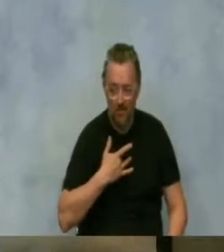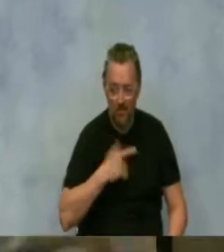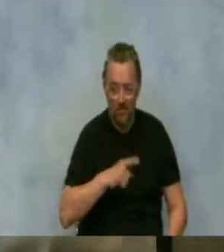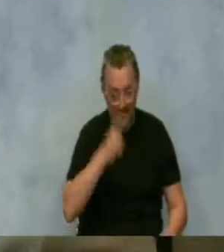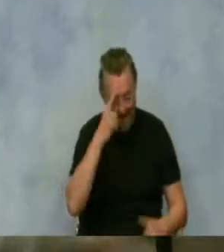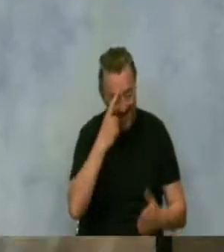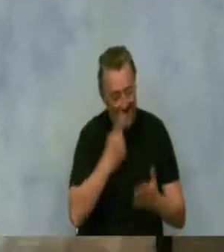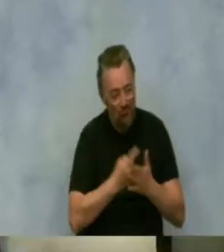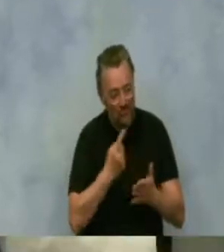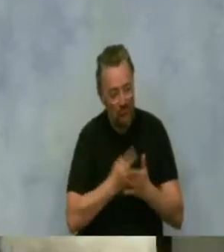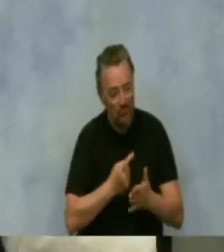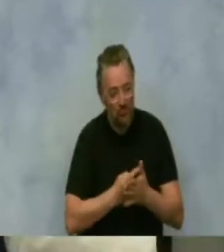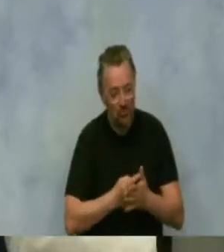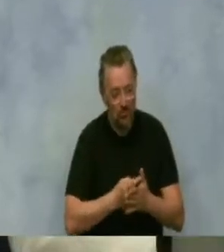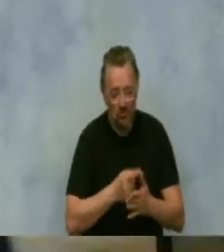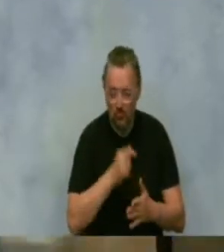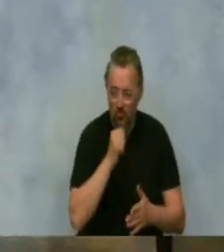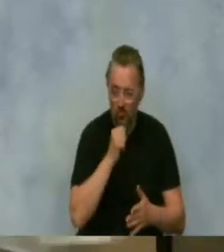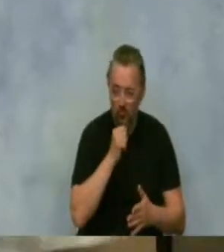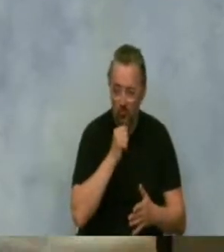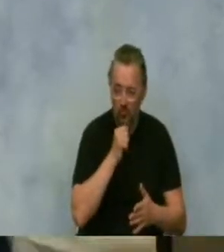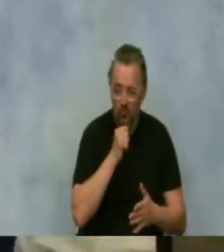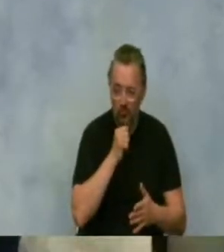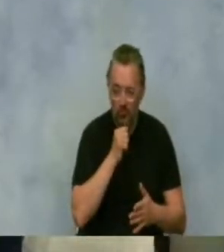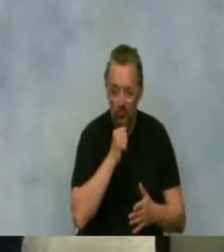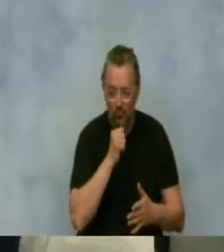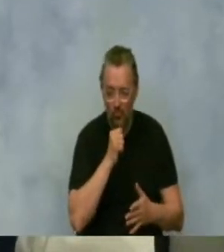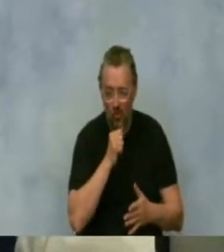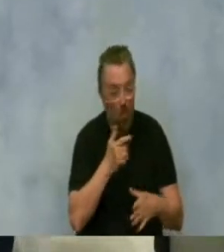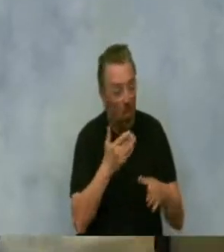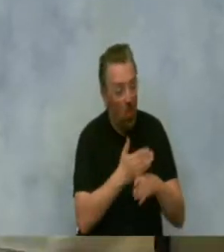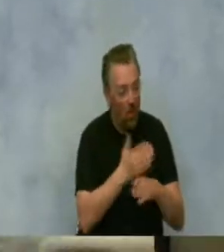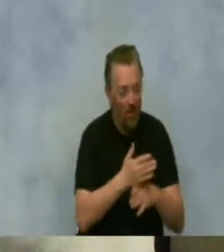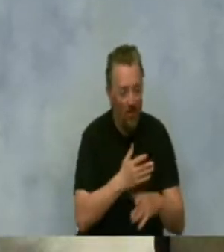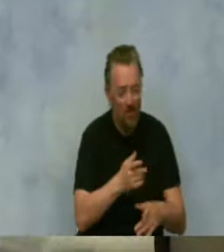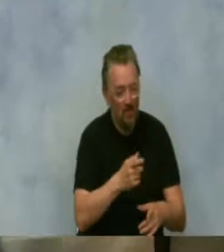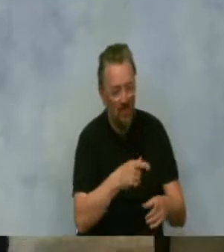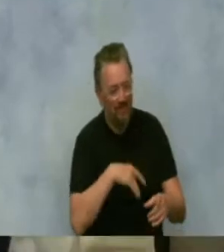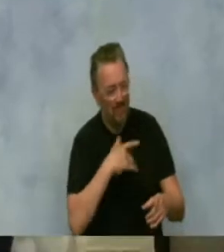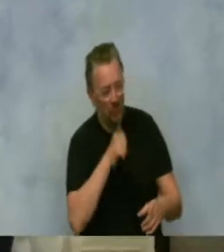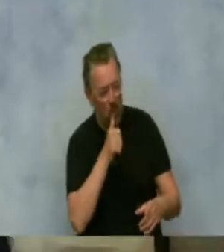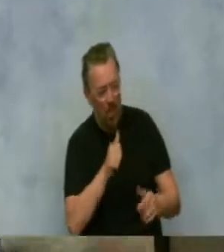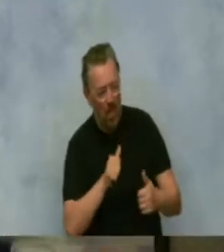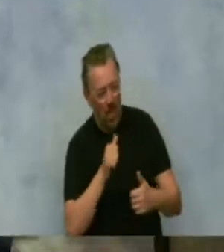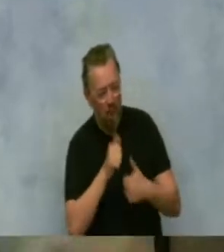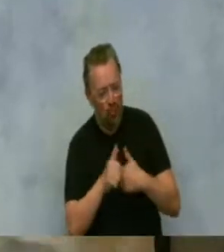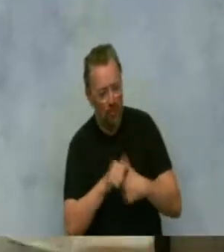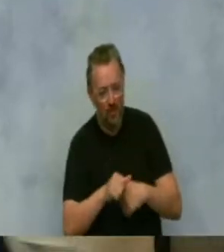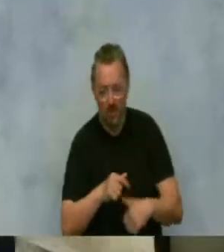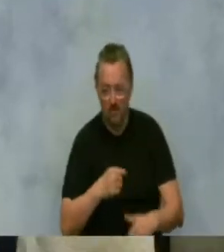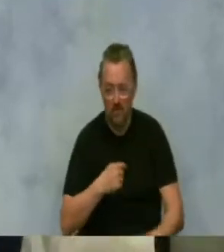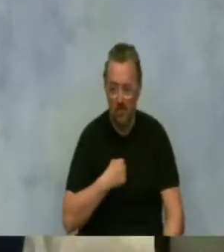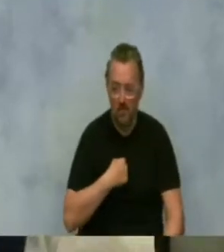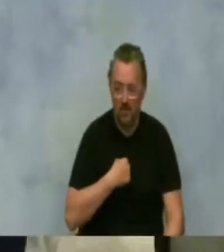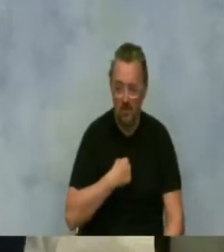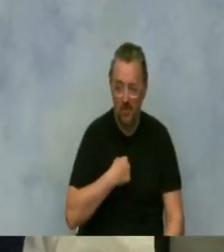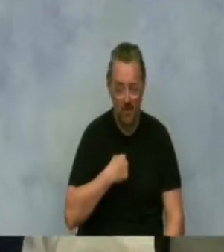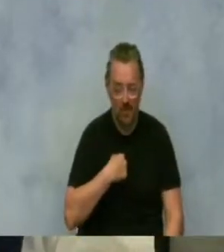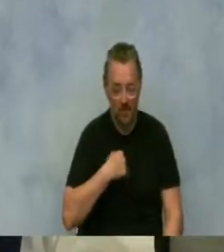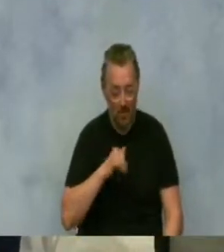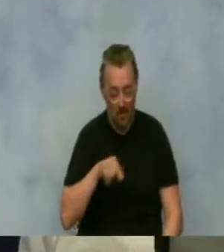decisions or the particular interventions or work that's being done is appropriate. They've got ideas